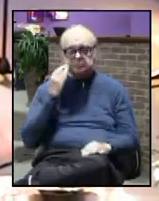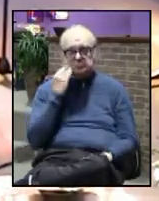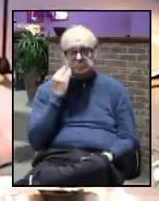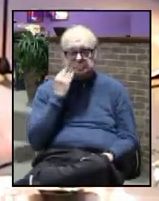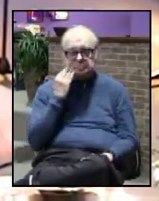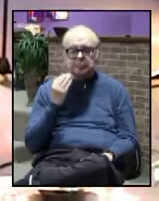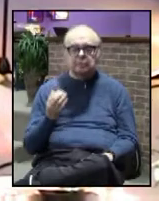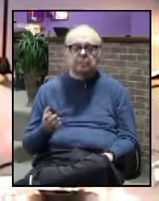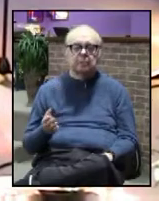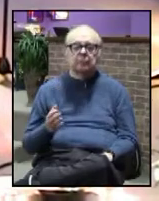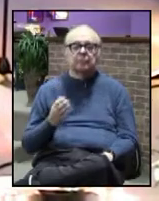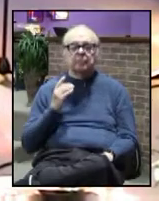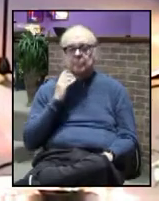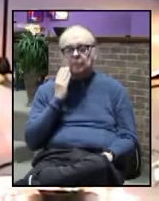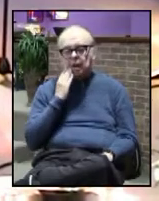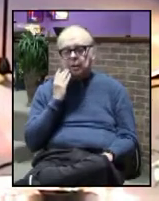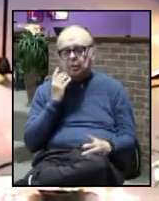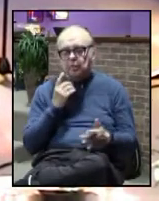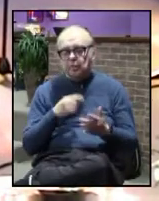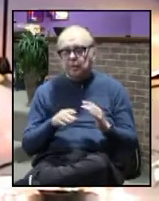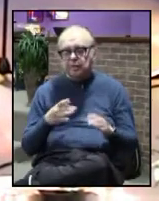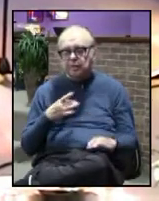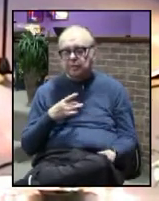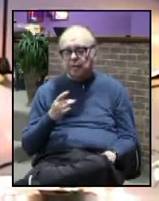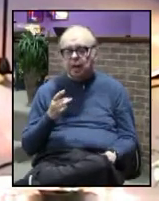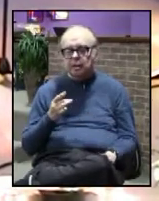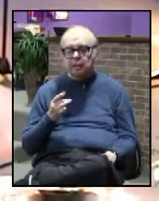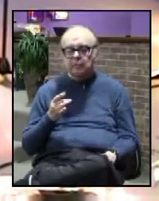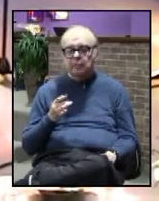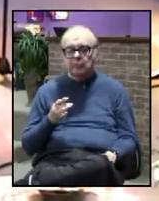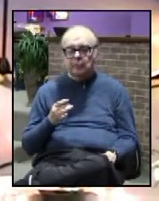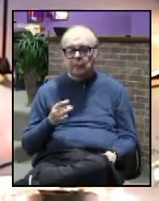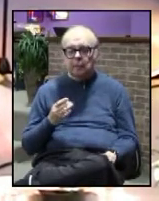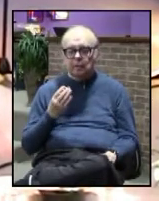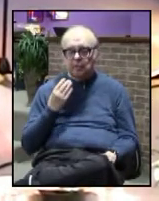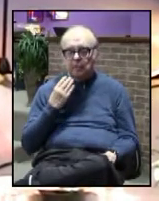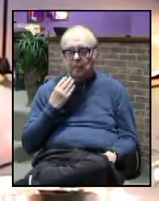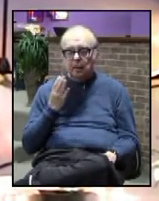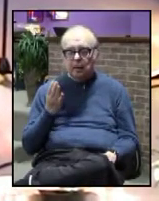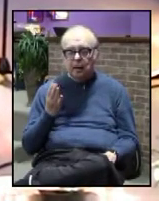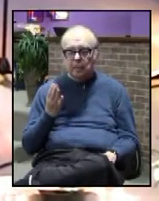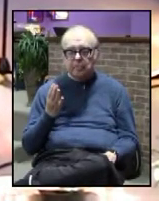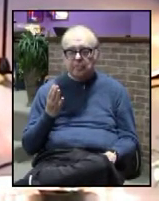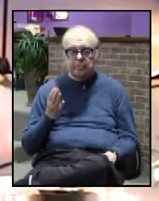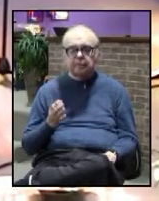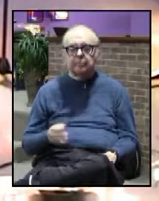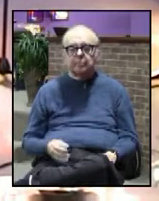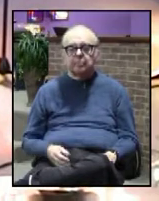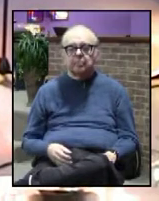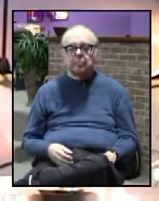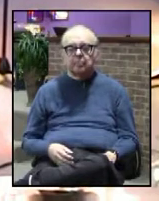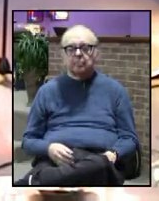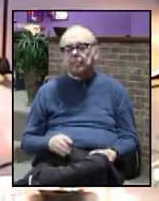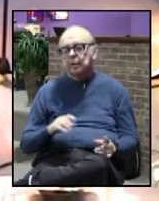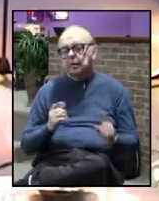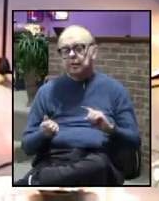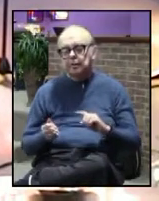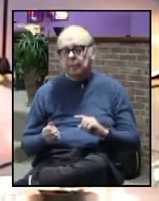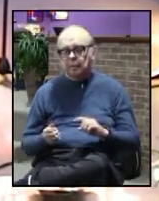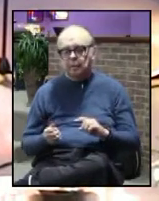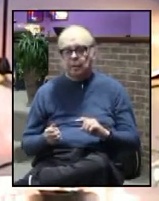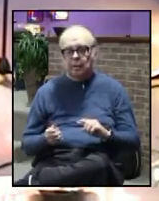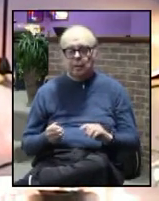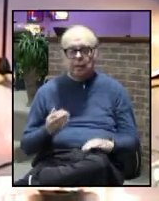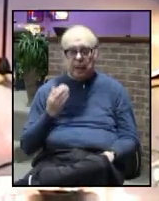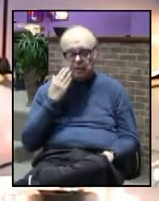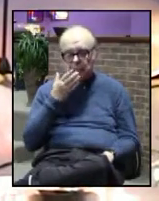know. And I know what it's like. But let me say to you, I know the other end of the coin too. And the flip side, and I